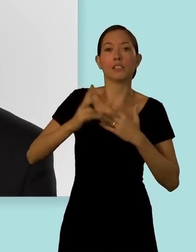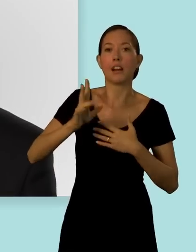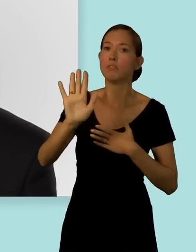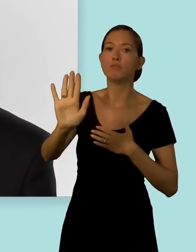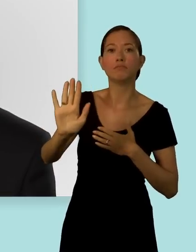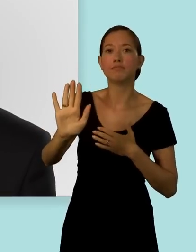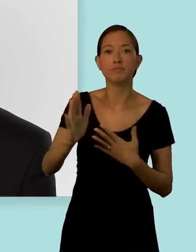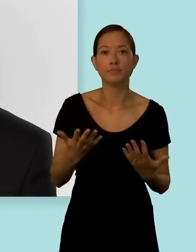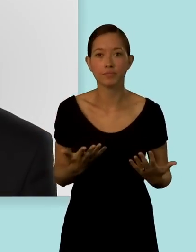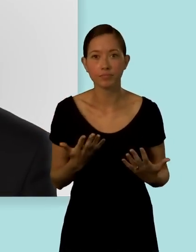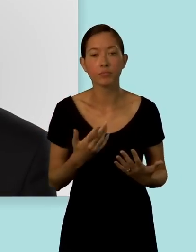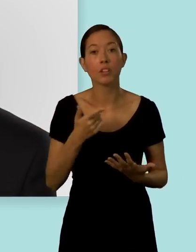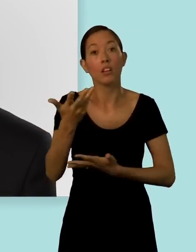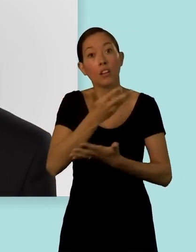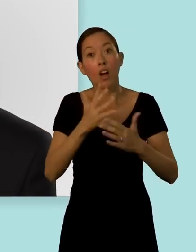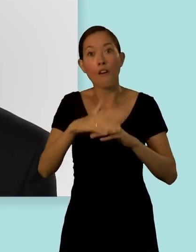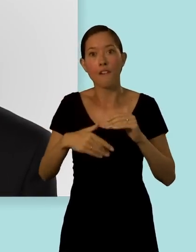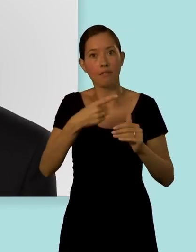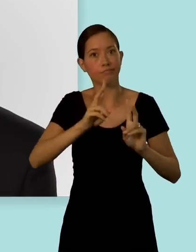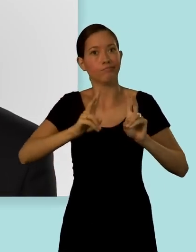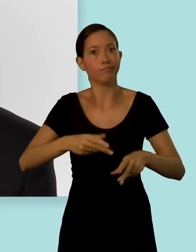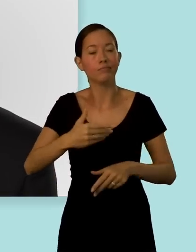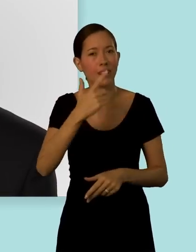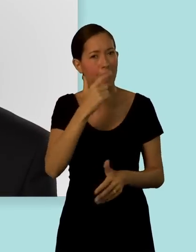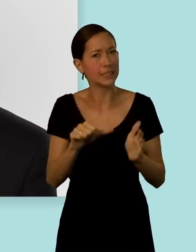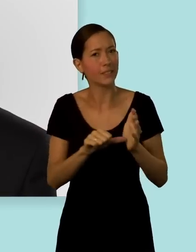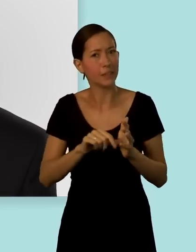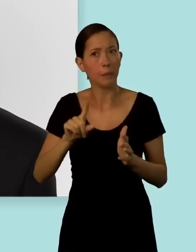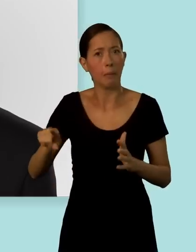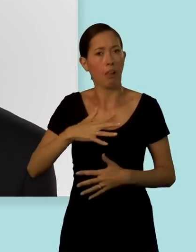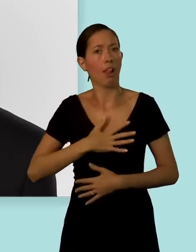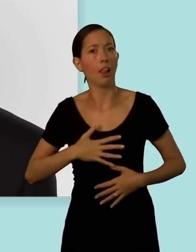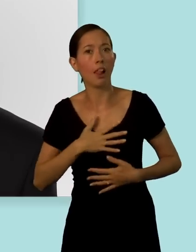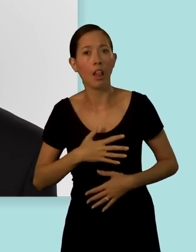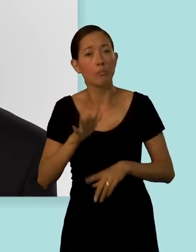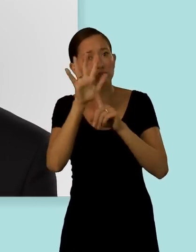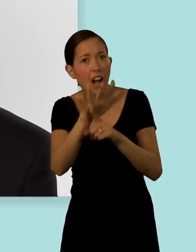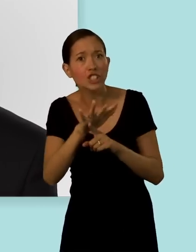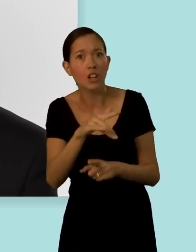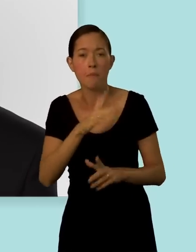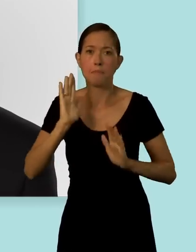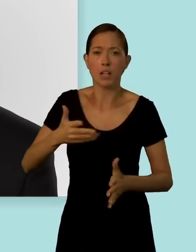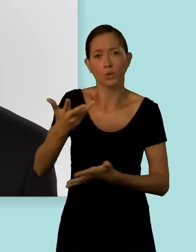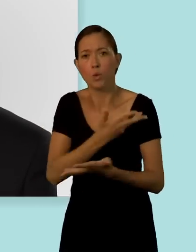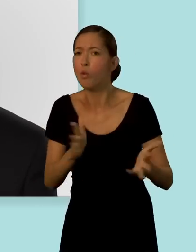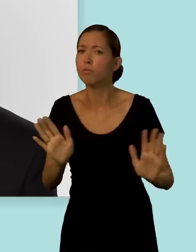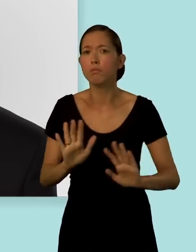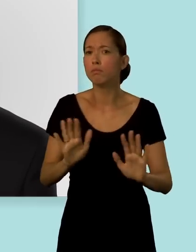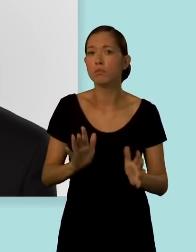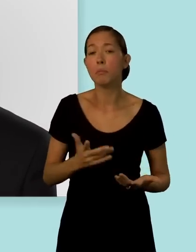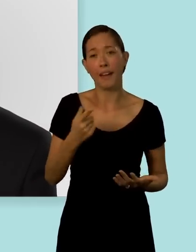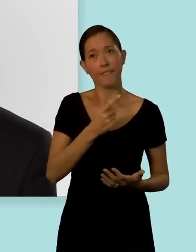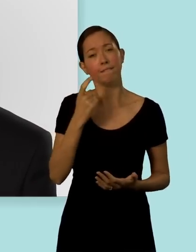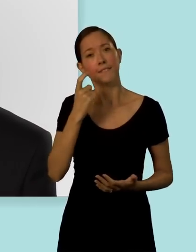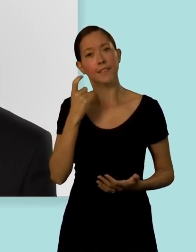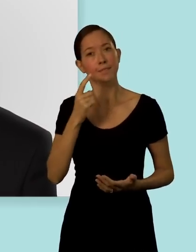end of life can be very difficult for everyone involved. There shouldn't be any pressure on you to have these discussions. However, if you are thinking